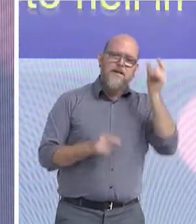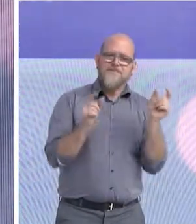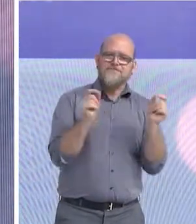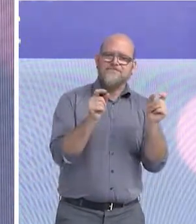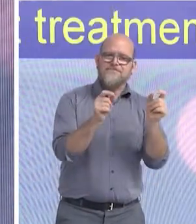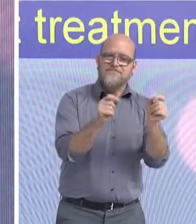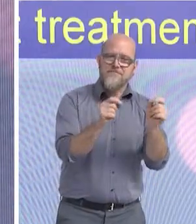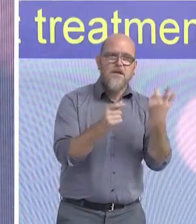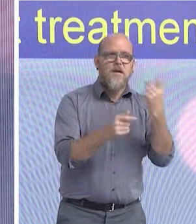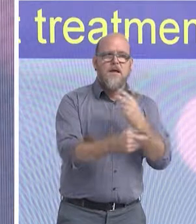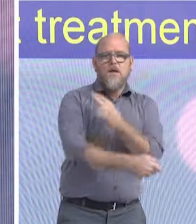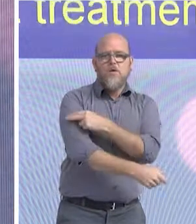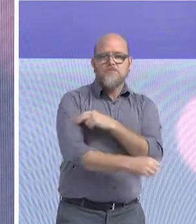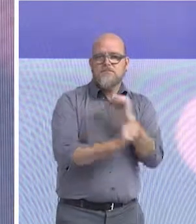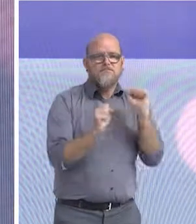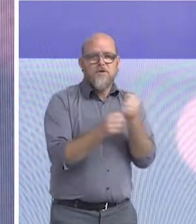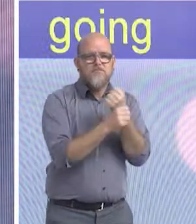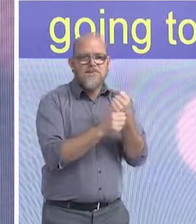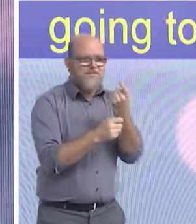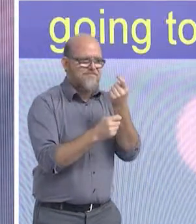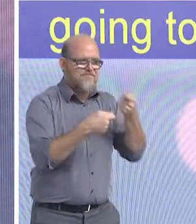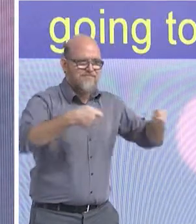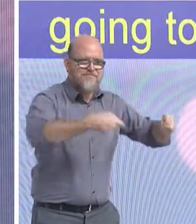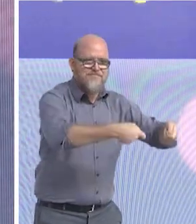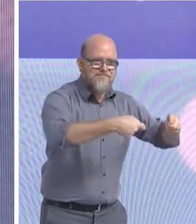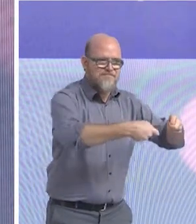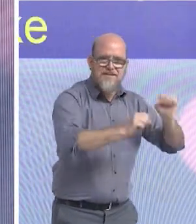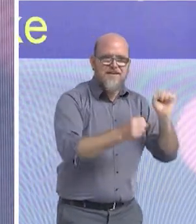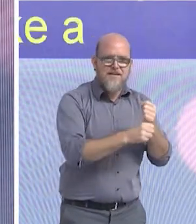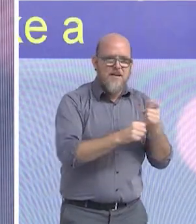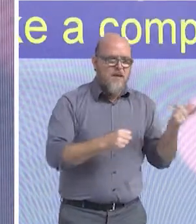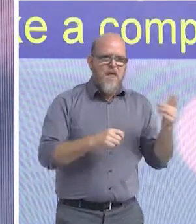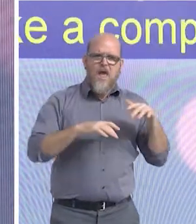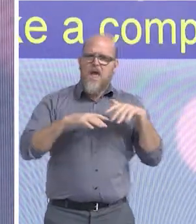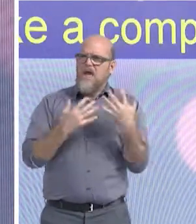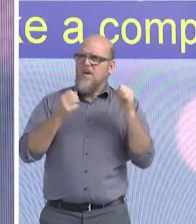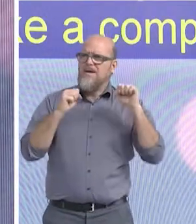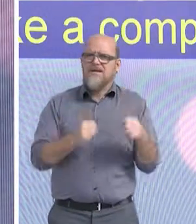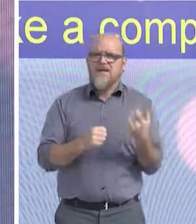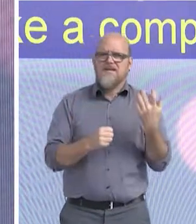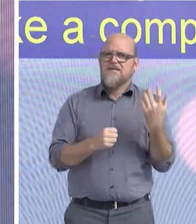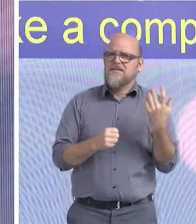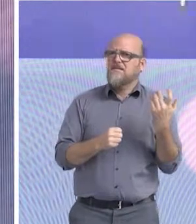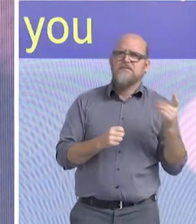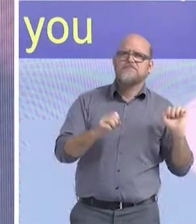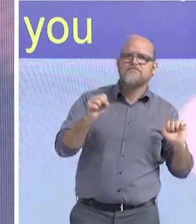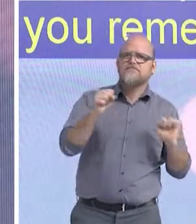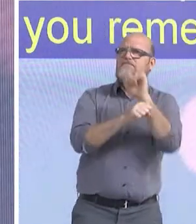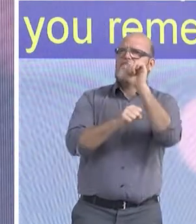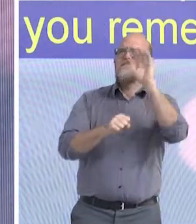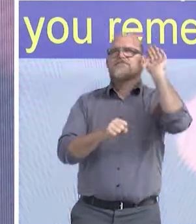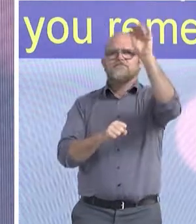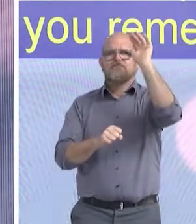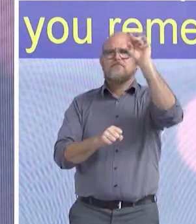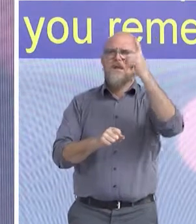to do? Or how can I make a complaint against the Troika? You always remember the famous Troika, they call it something else now, I think.